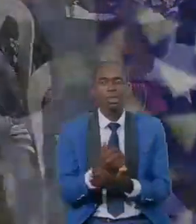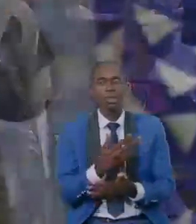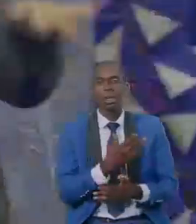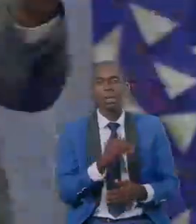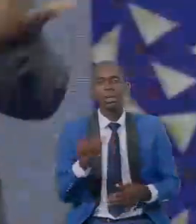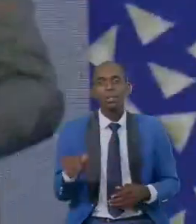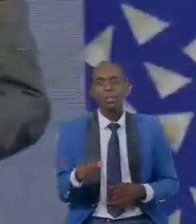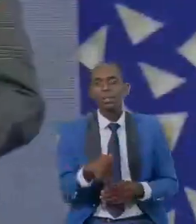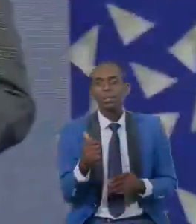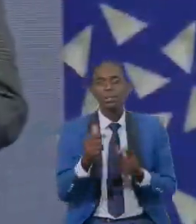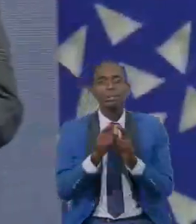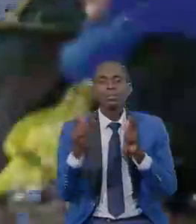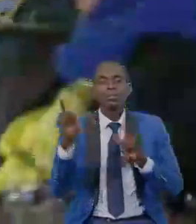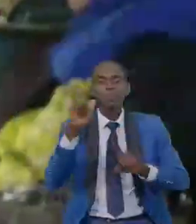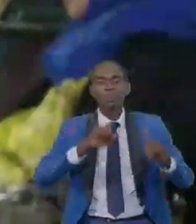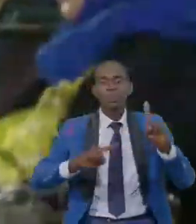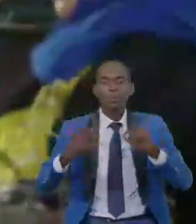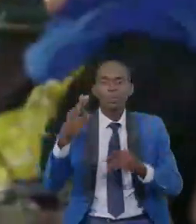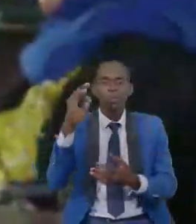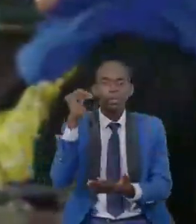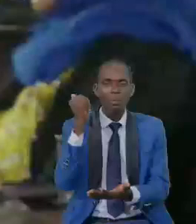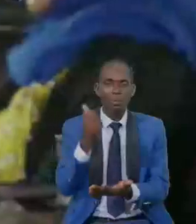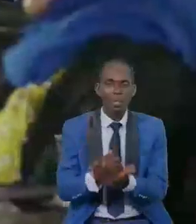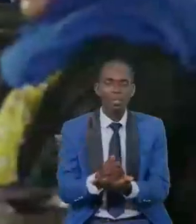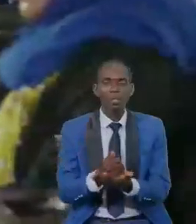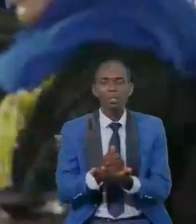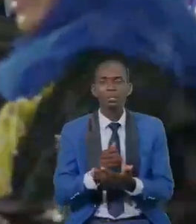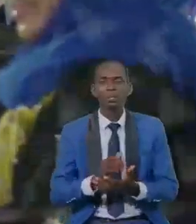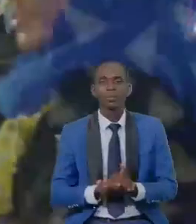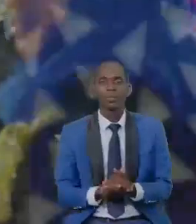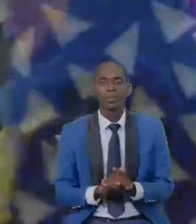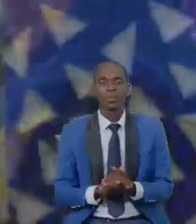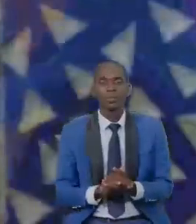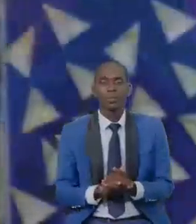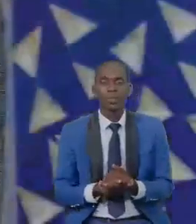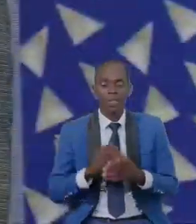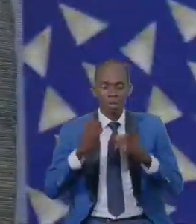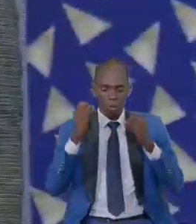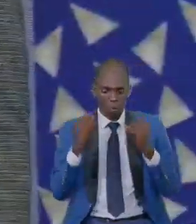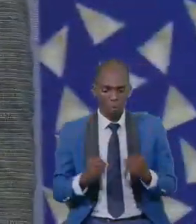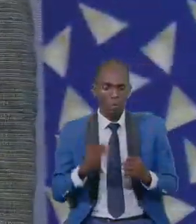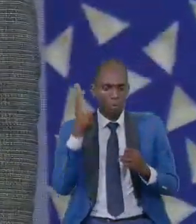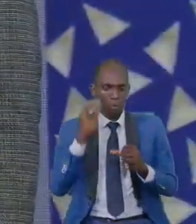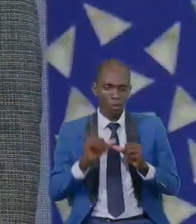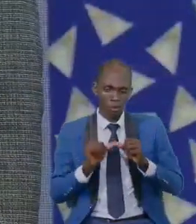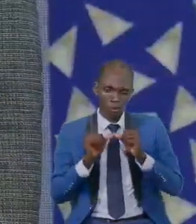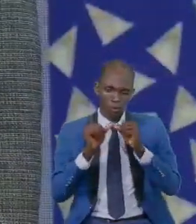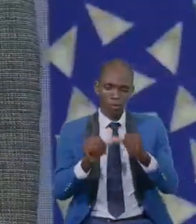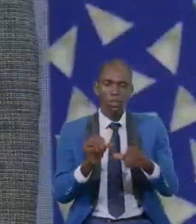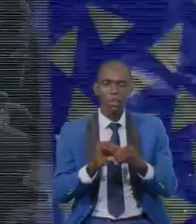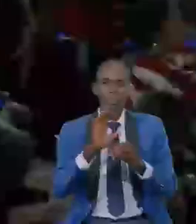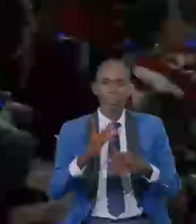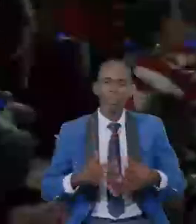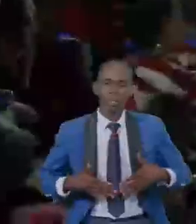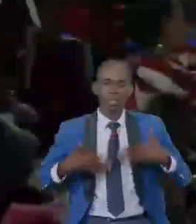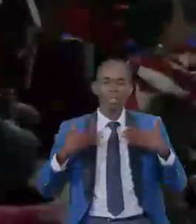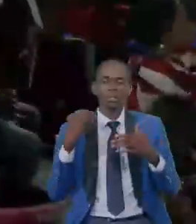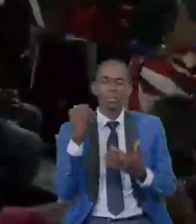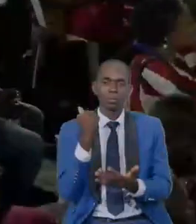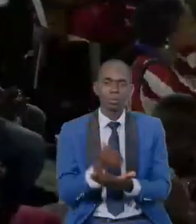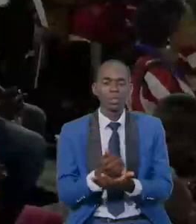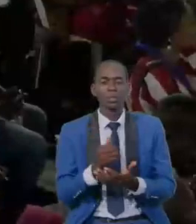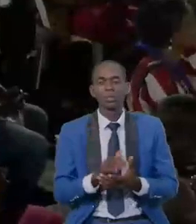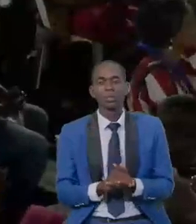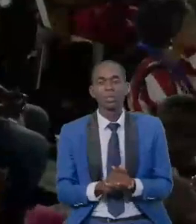Another amen. Power will continue in your life.